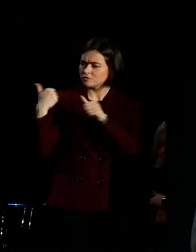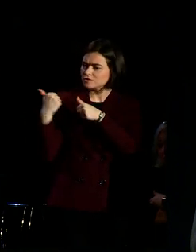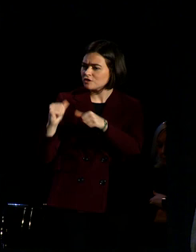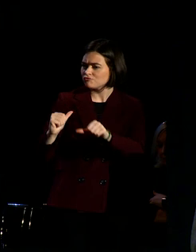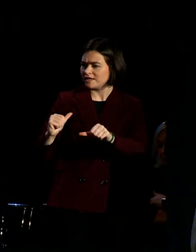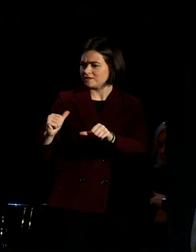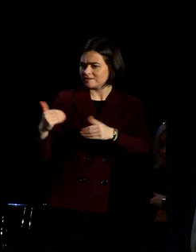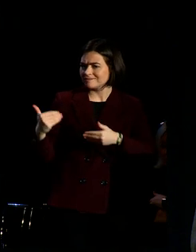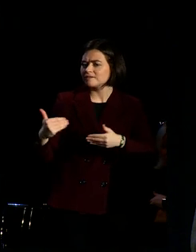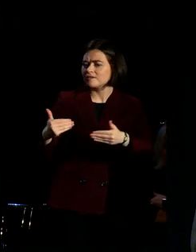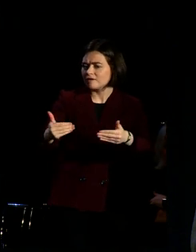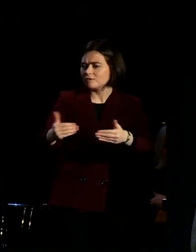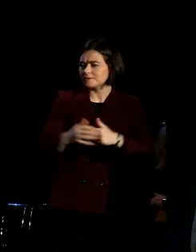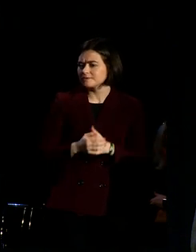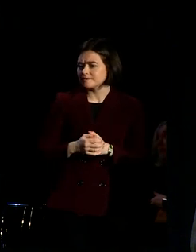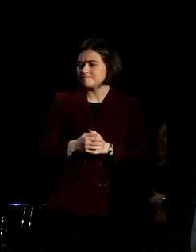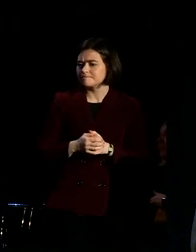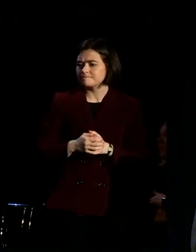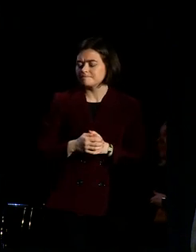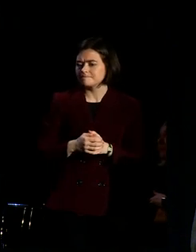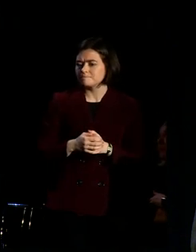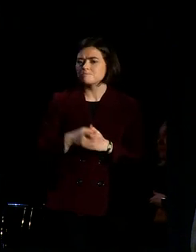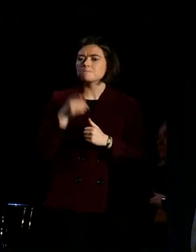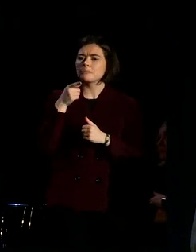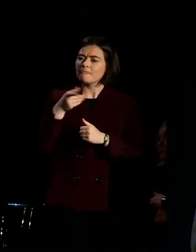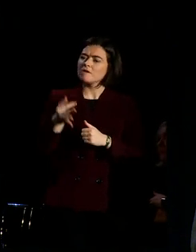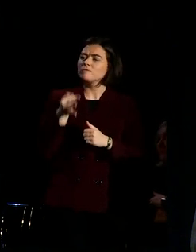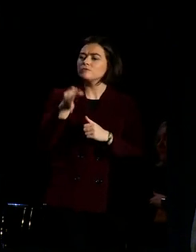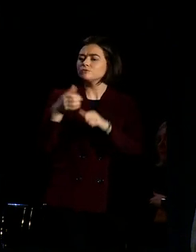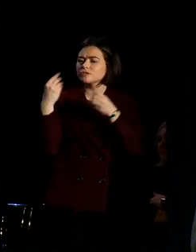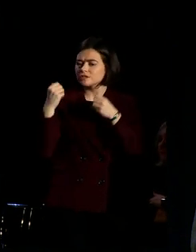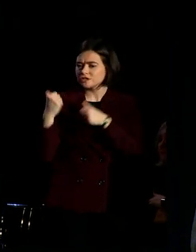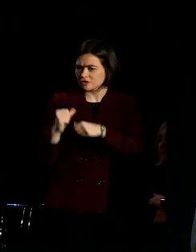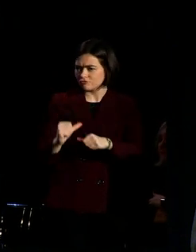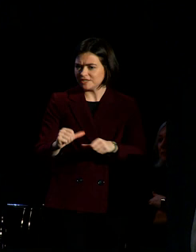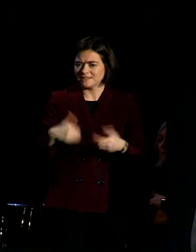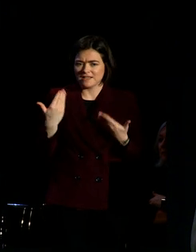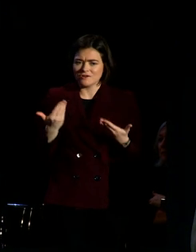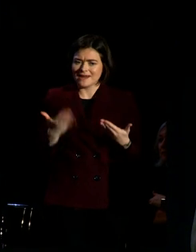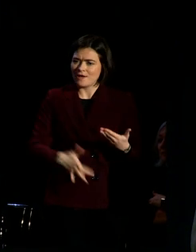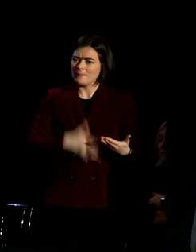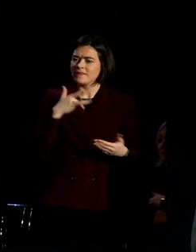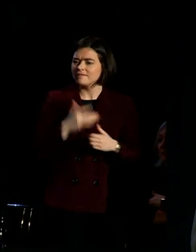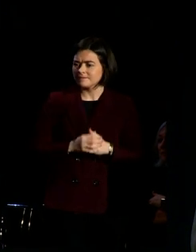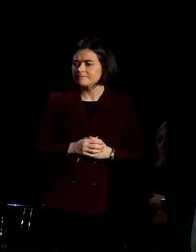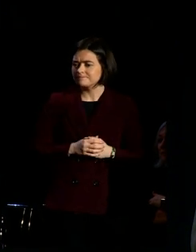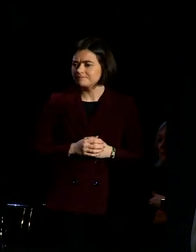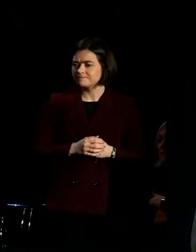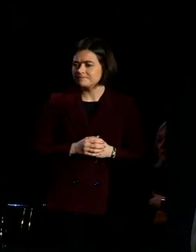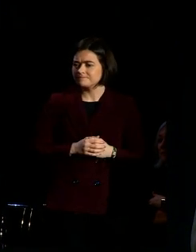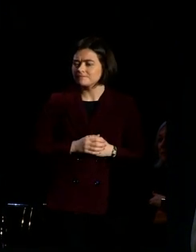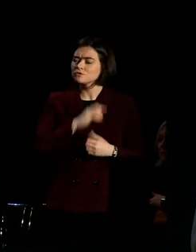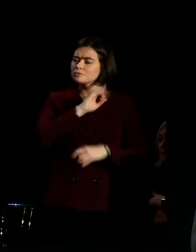generations who follow us, the generations now living,